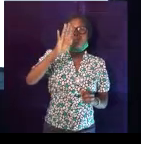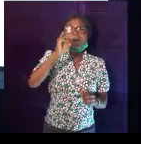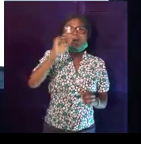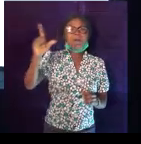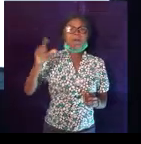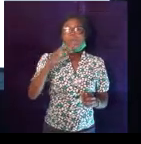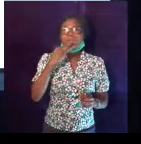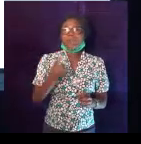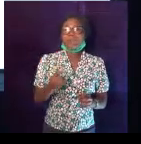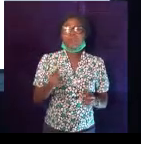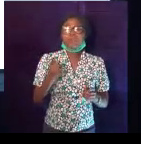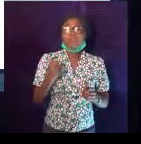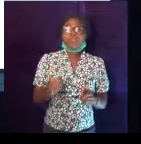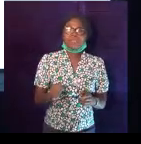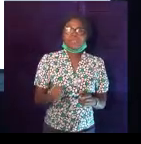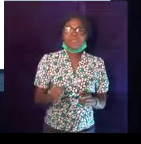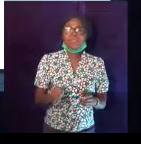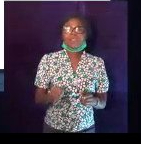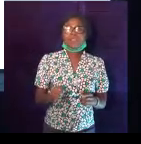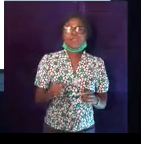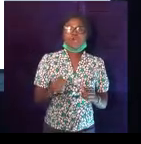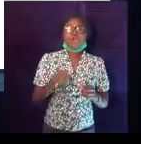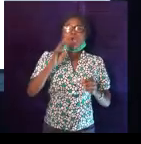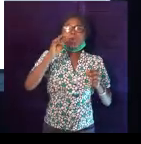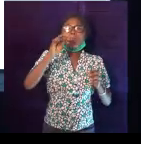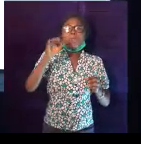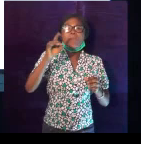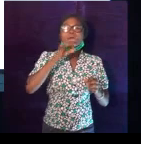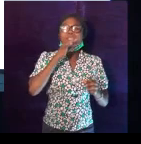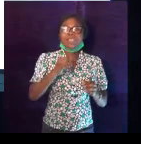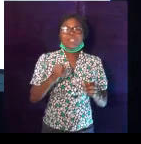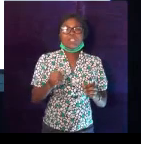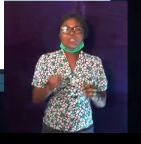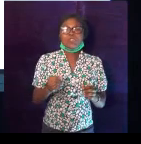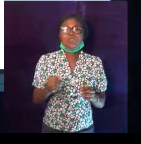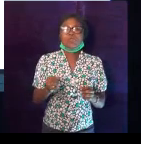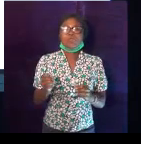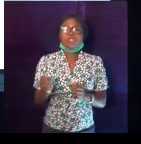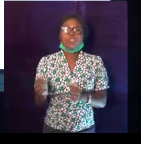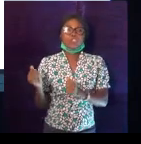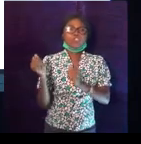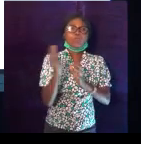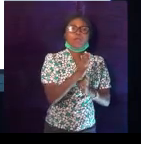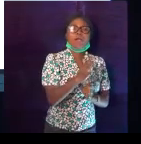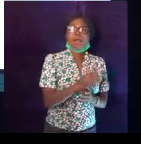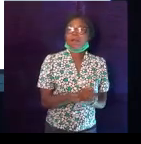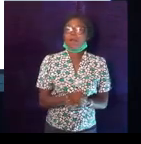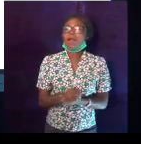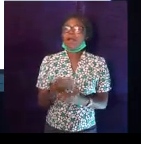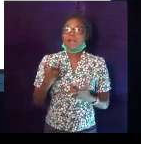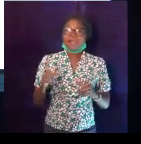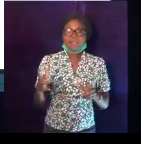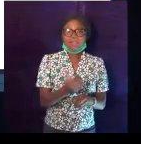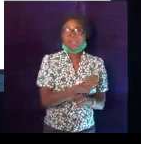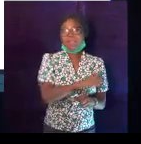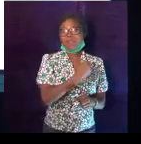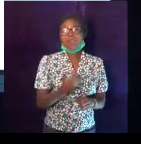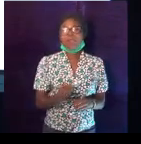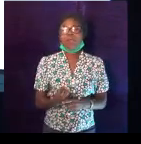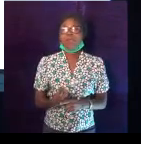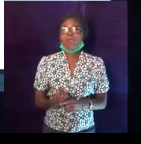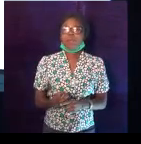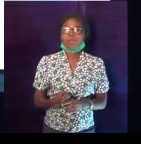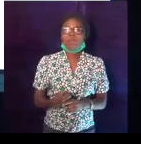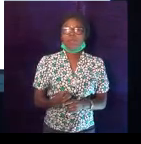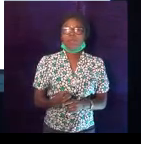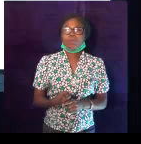and the mode is therefore soccer. So the mode of favorite sport is soccer. I believe that's what you got as well. Now let's take